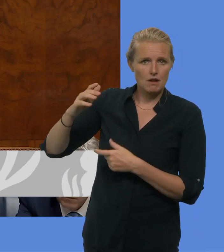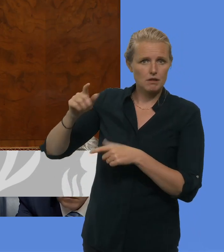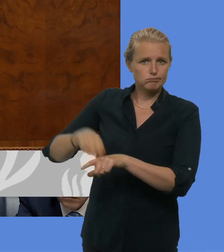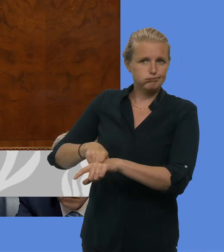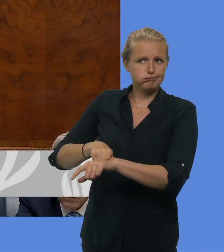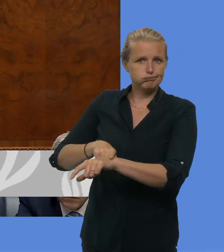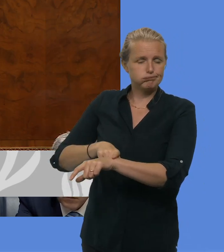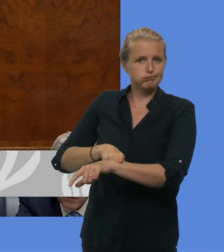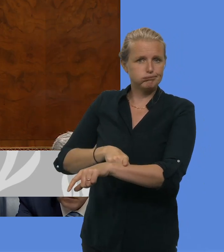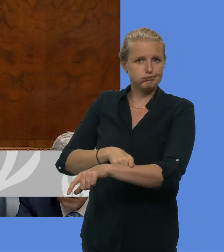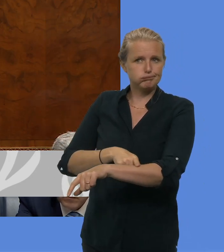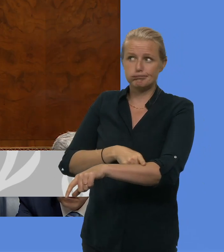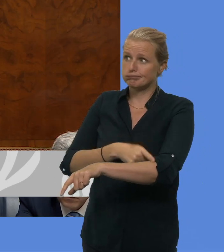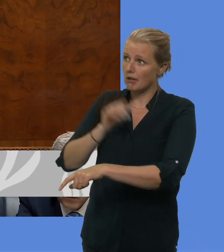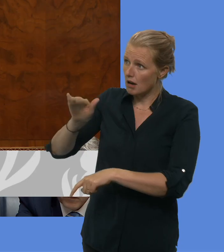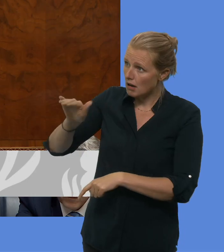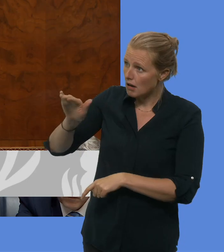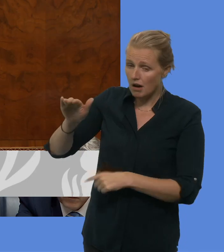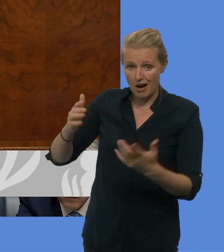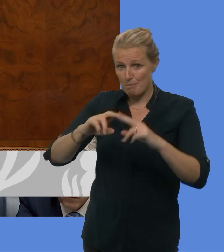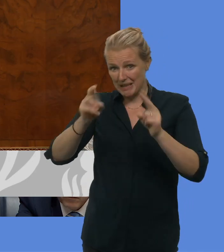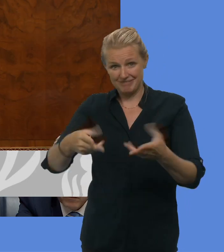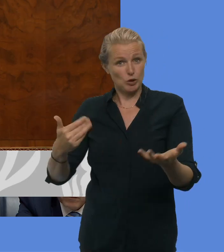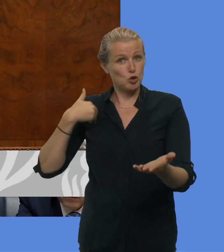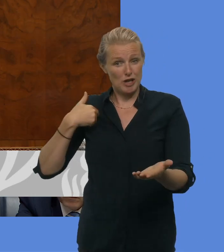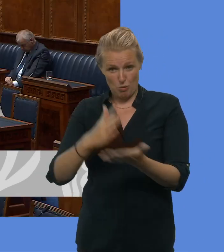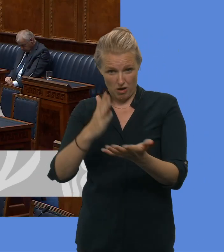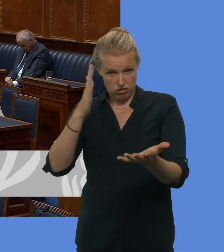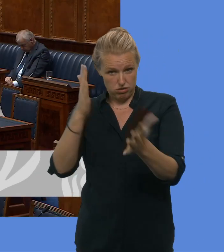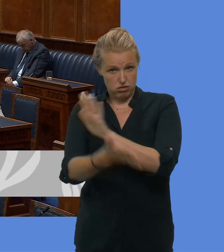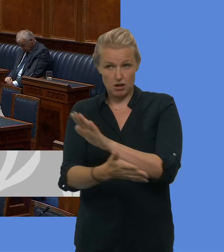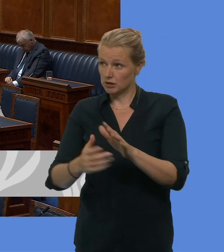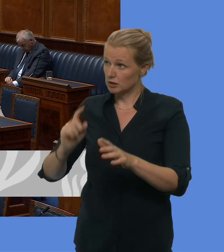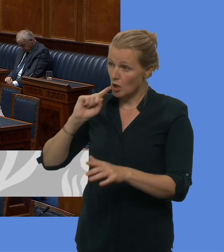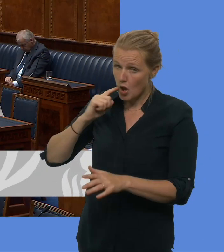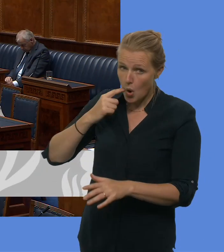into significant disrepair. Would you agree with me the need to speed up the process? Minister.